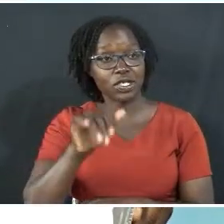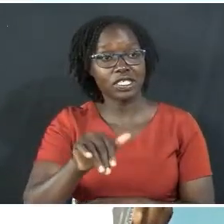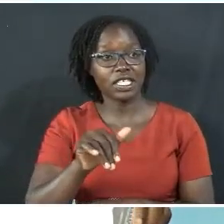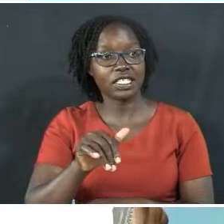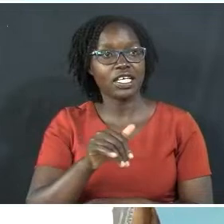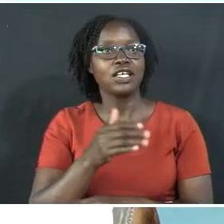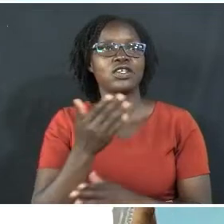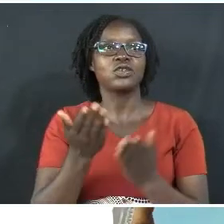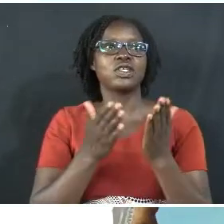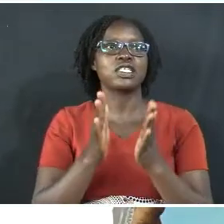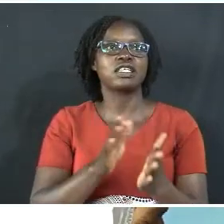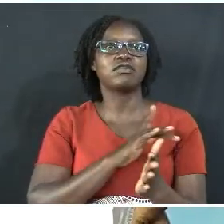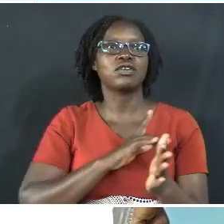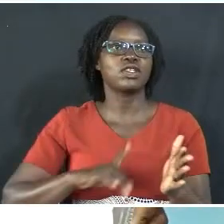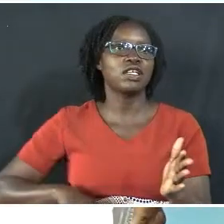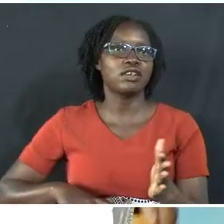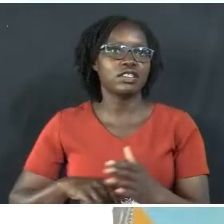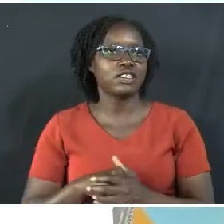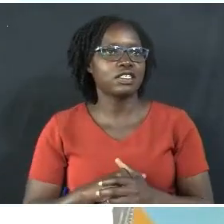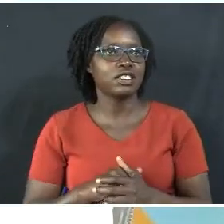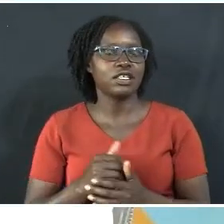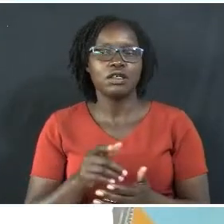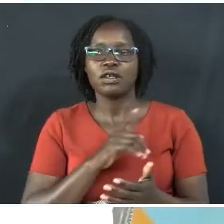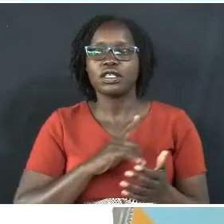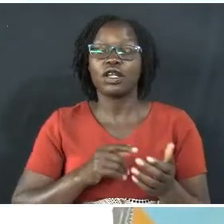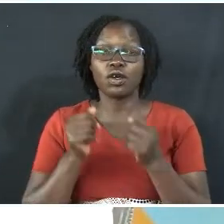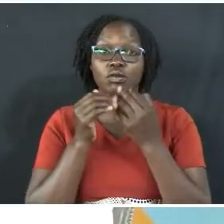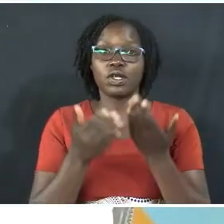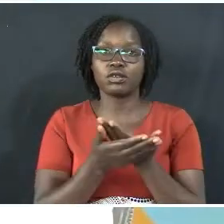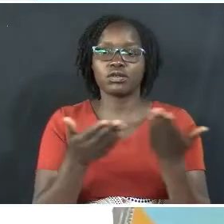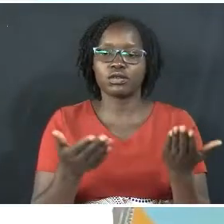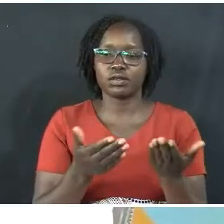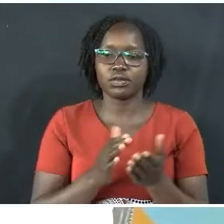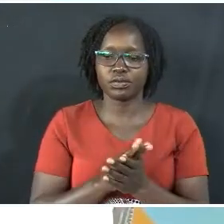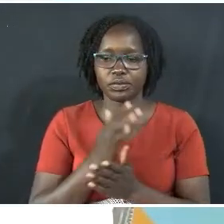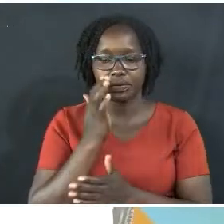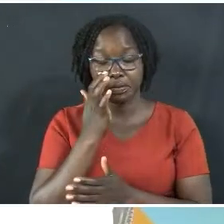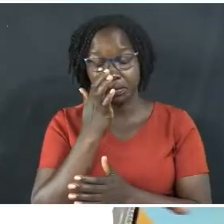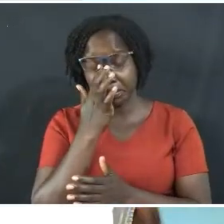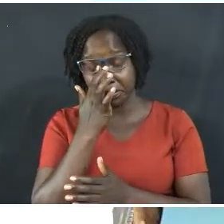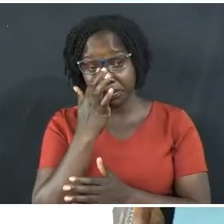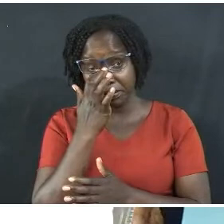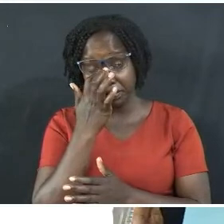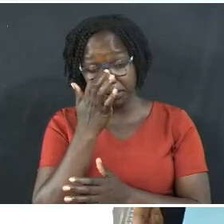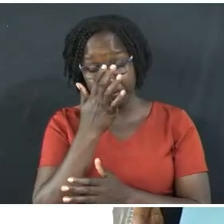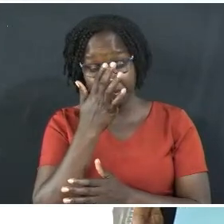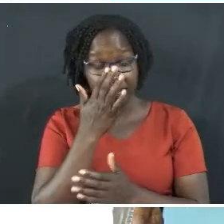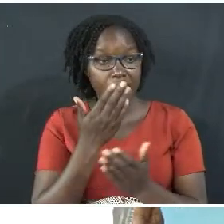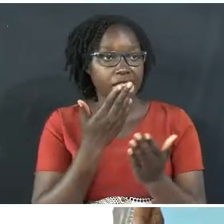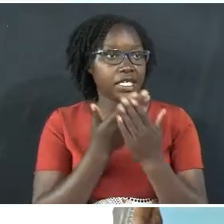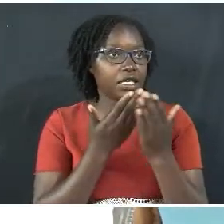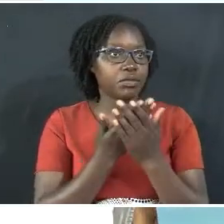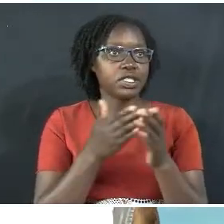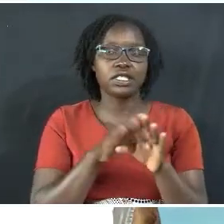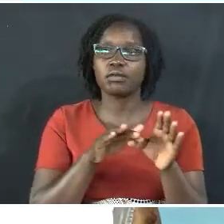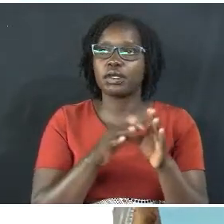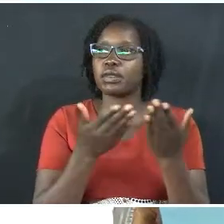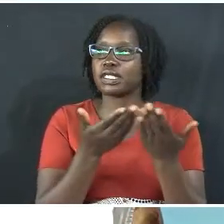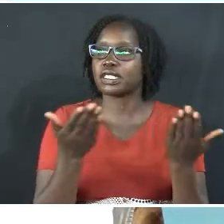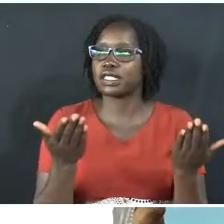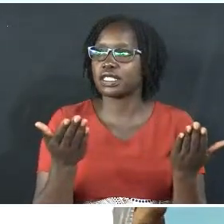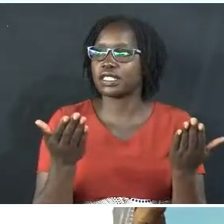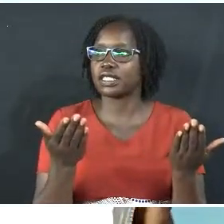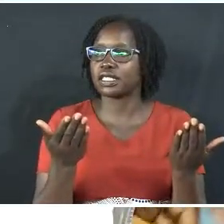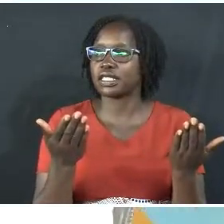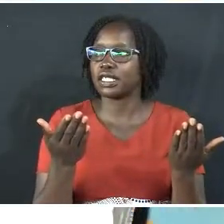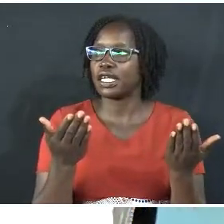are a servant to the Lord. May the Lord bless you. I want to appreciate the congregation,